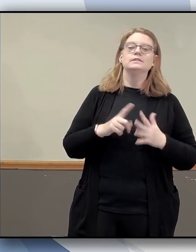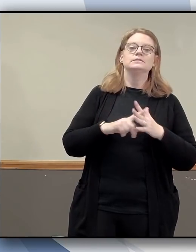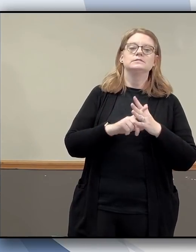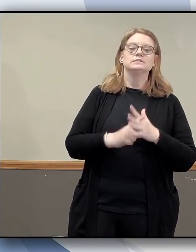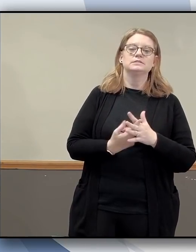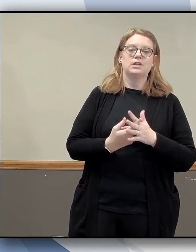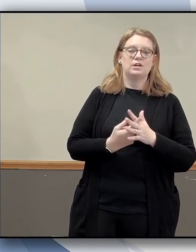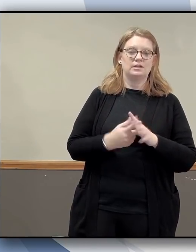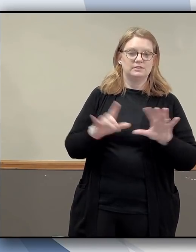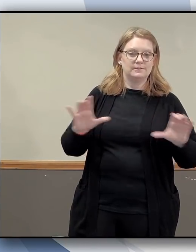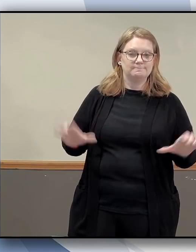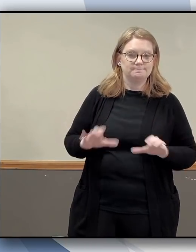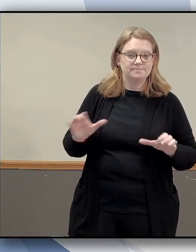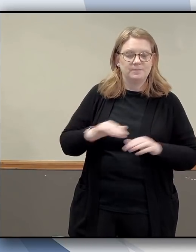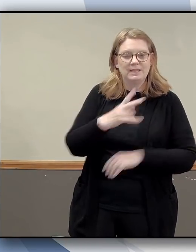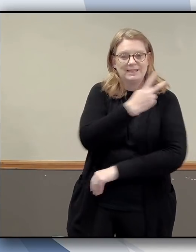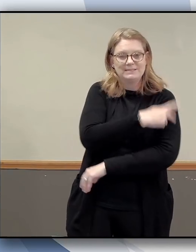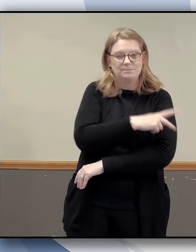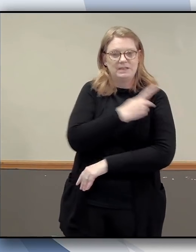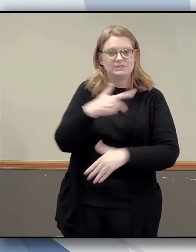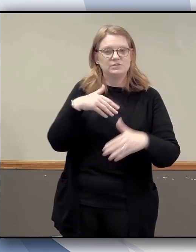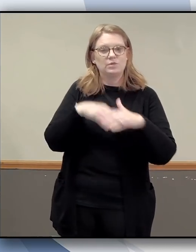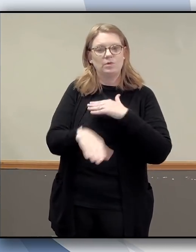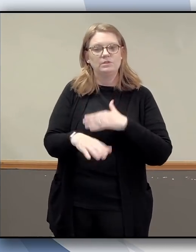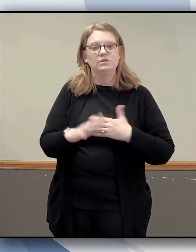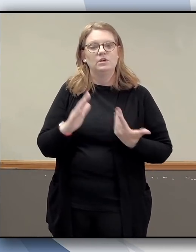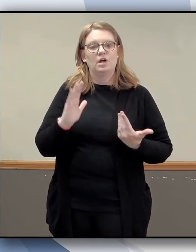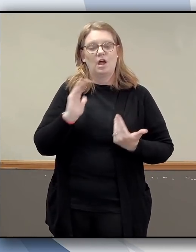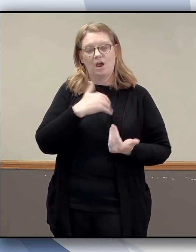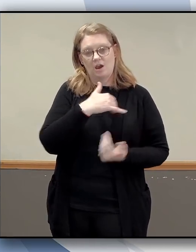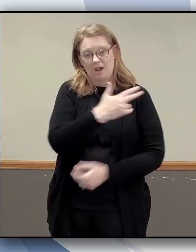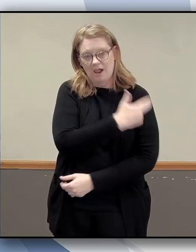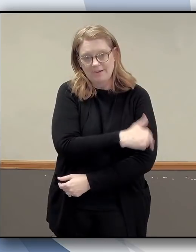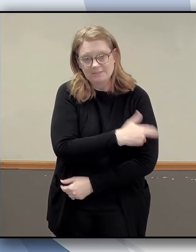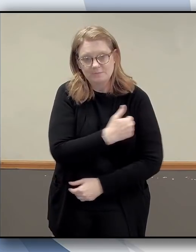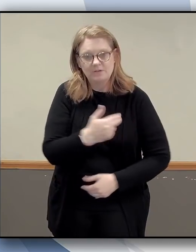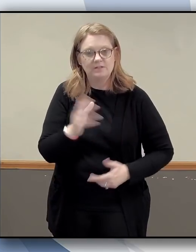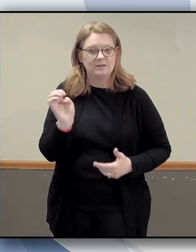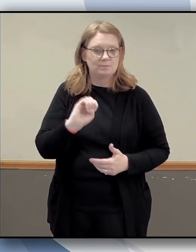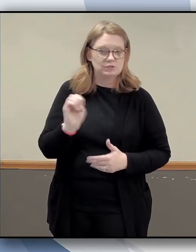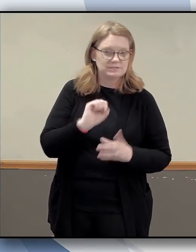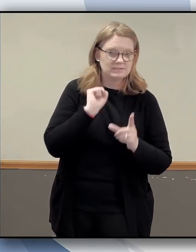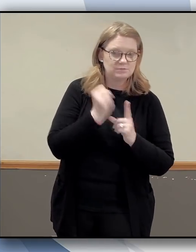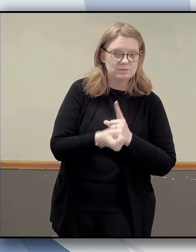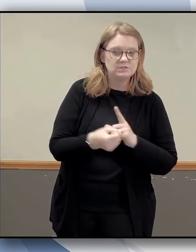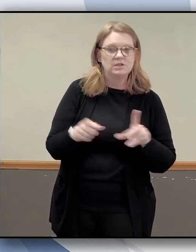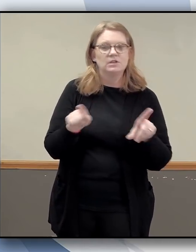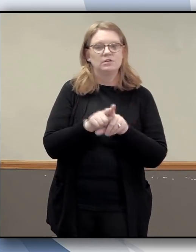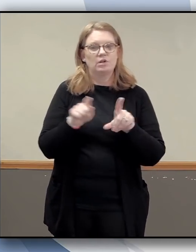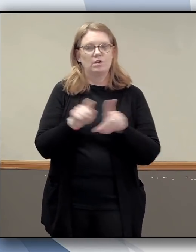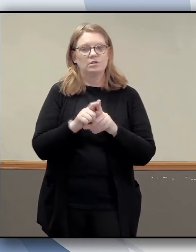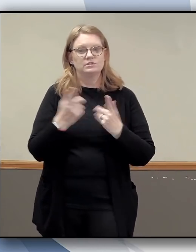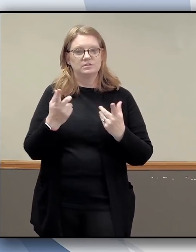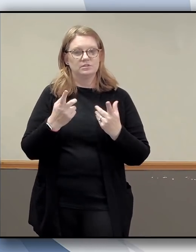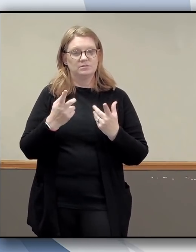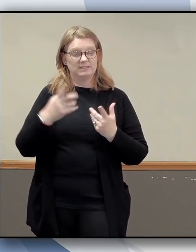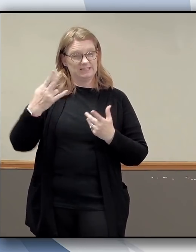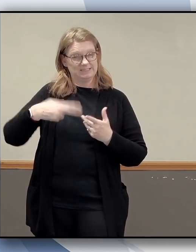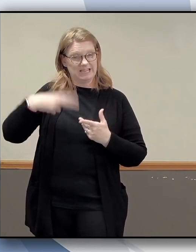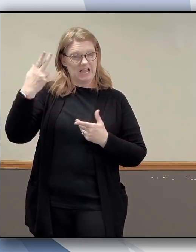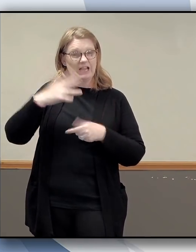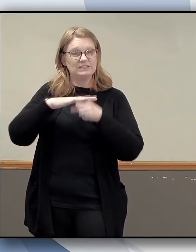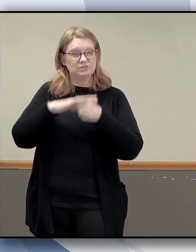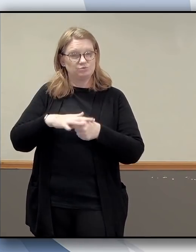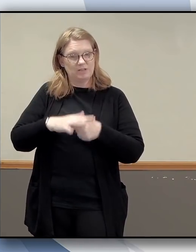as patients enter our hospital in emergency conditions, and the men and women who maintain the order and safety in high-stress